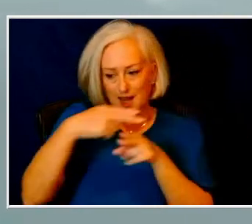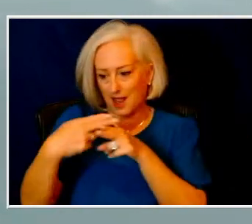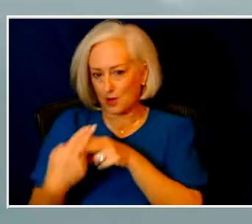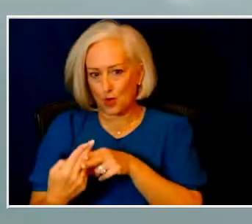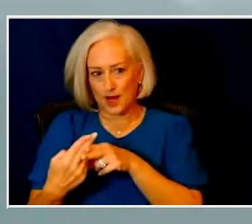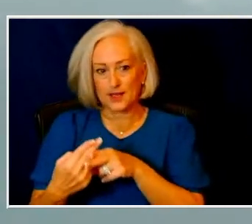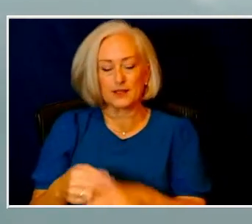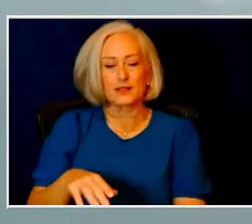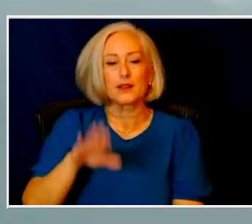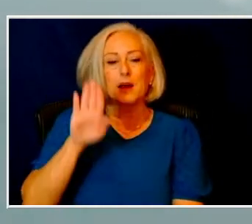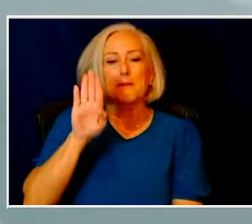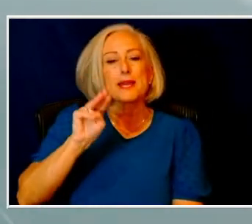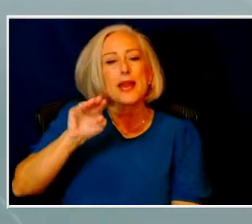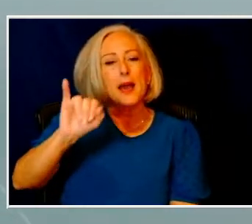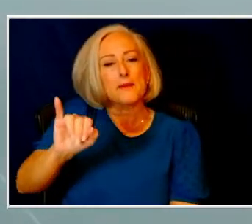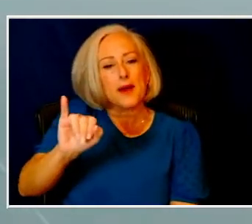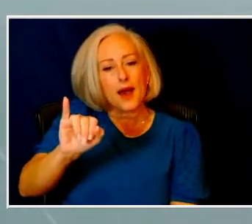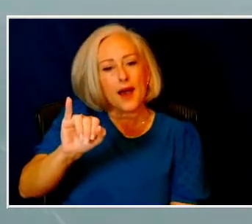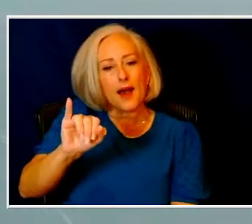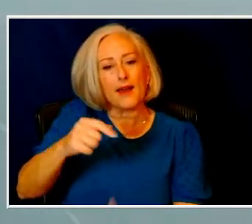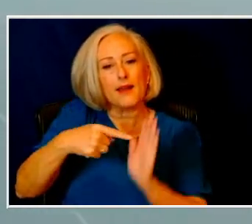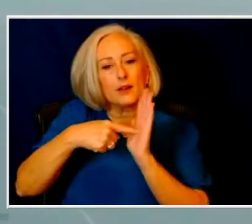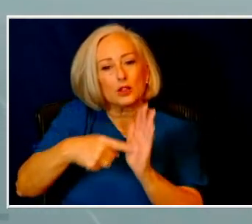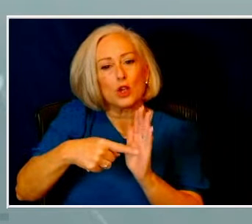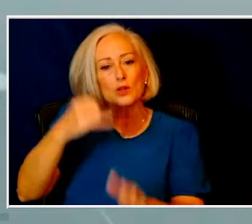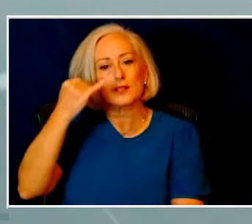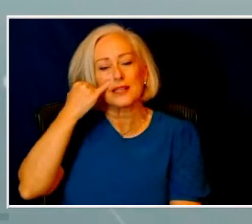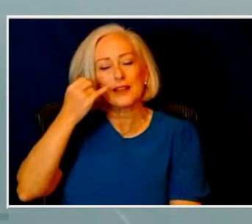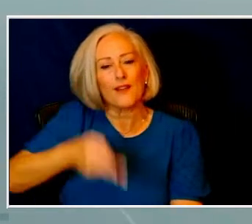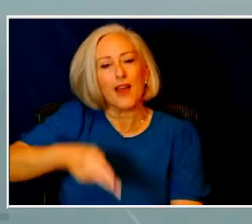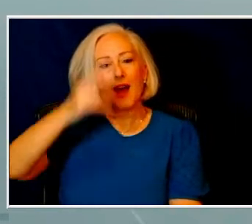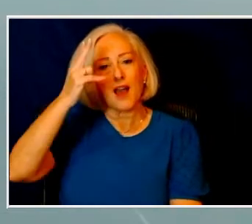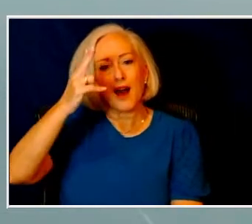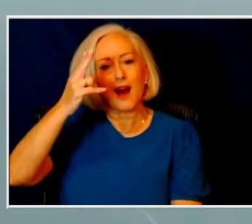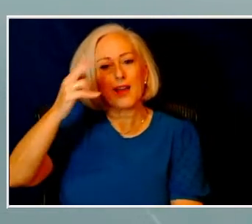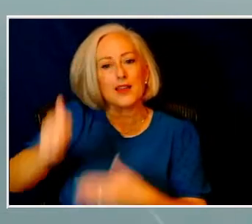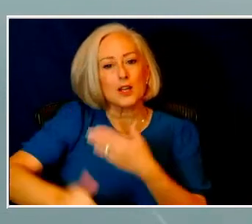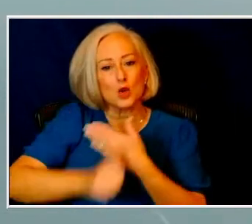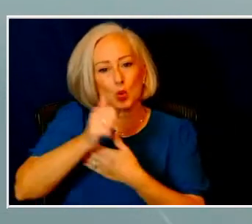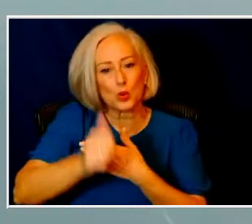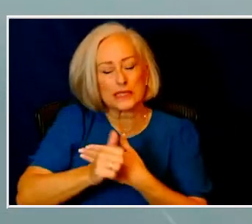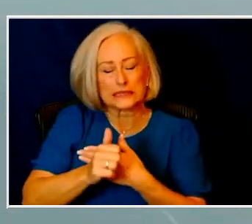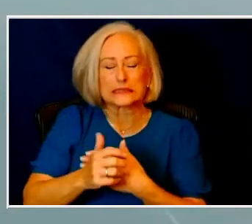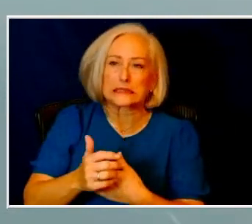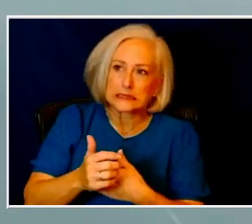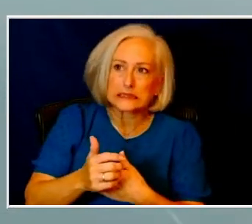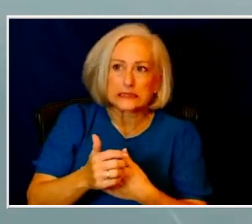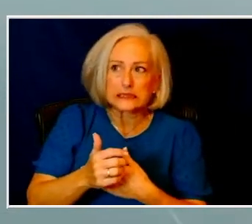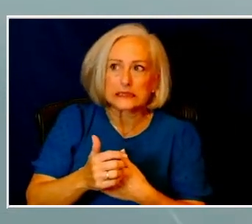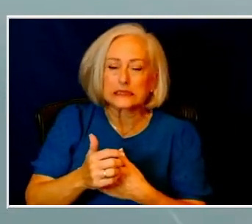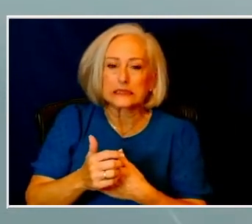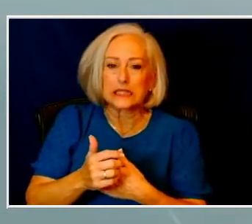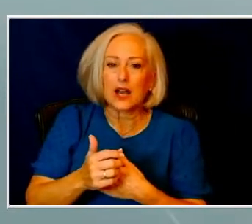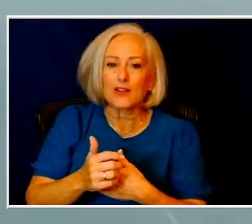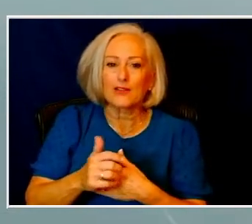Your BMI indicates whether you're at high risk and I hate to say this, but they go morbidly